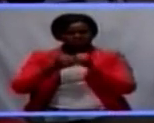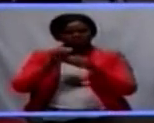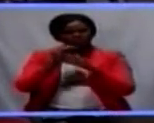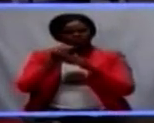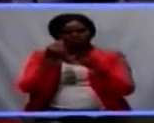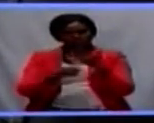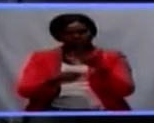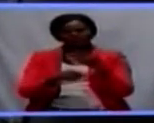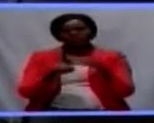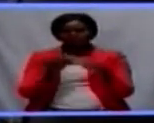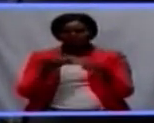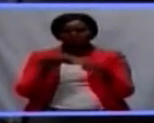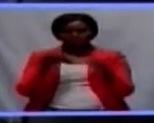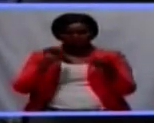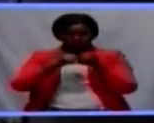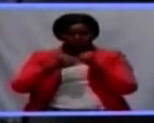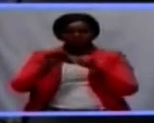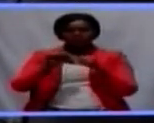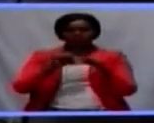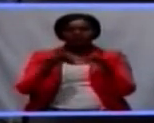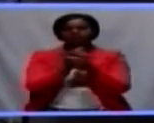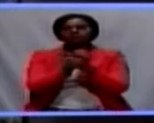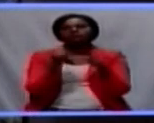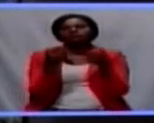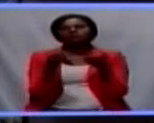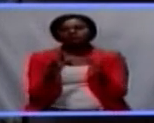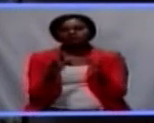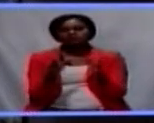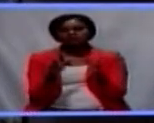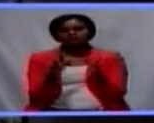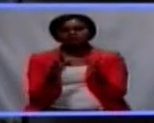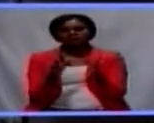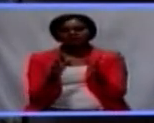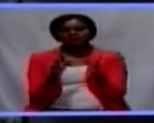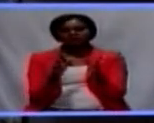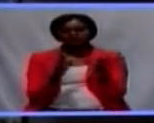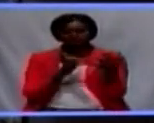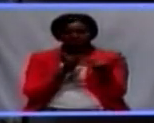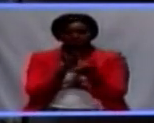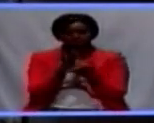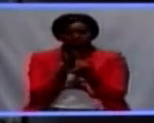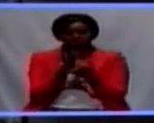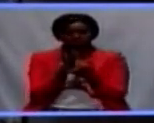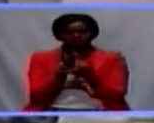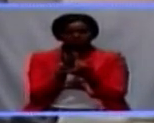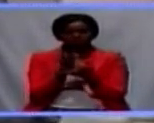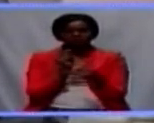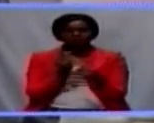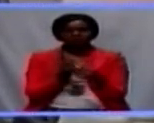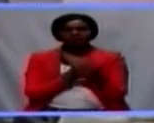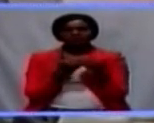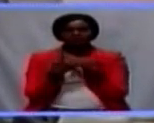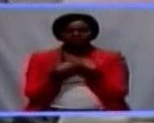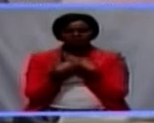is, but we have addressed it. We are addressing it through two methods. One, we've